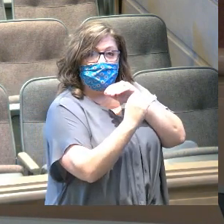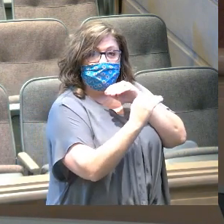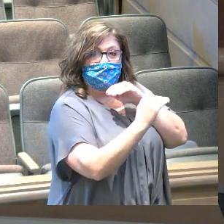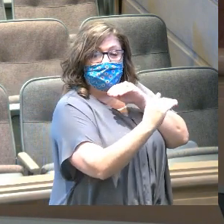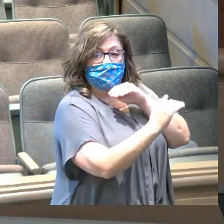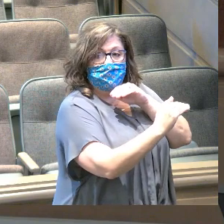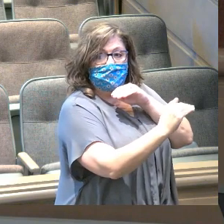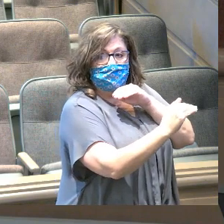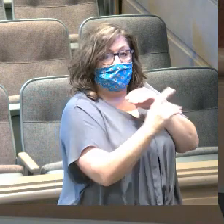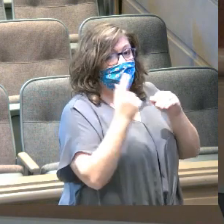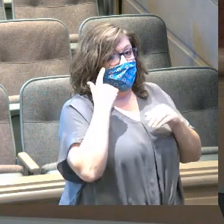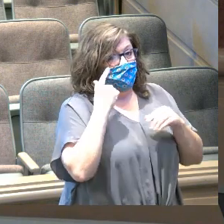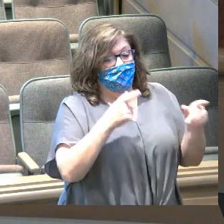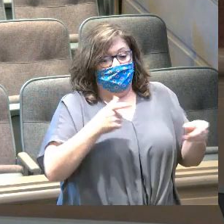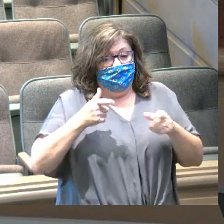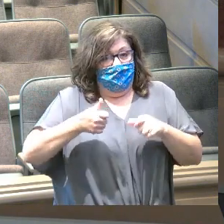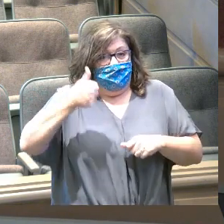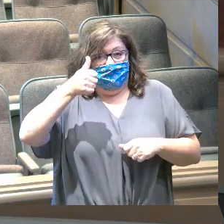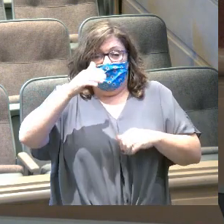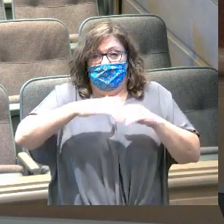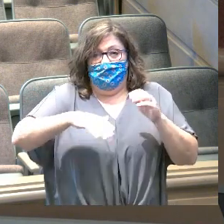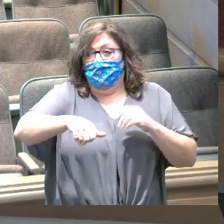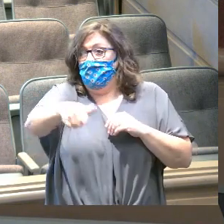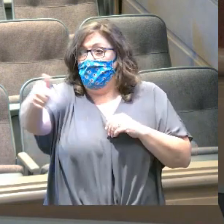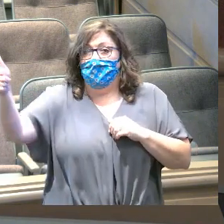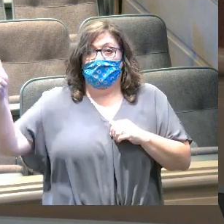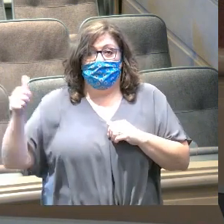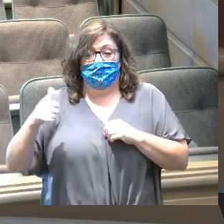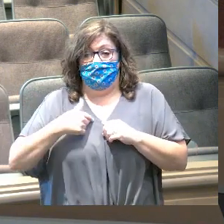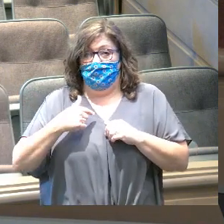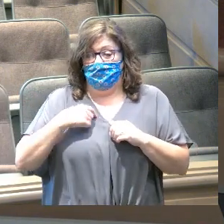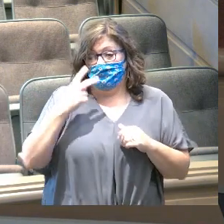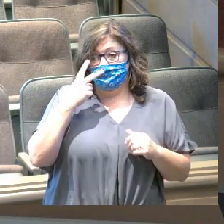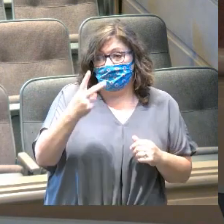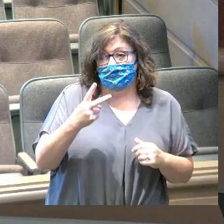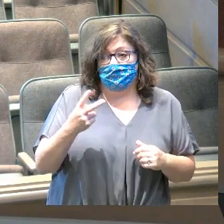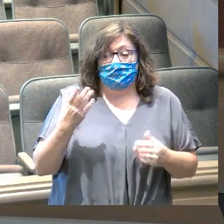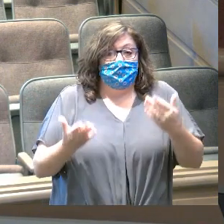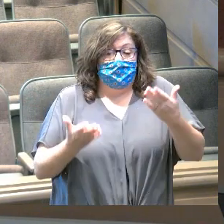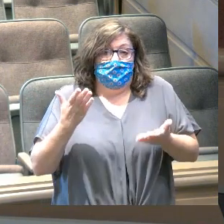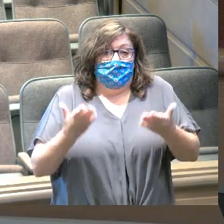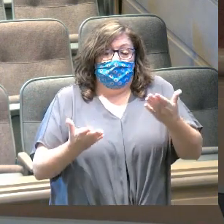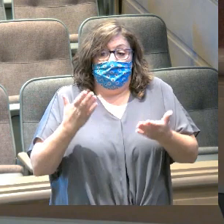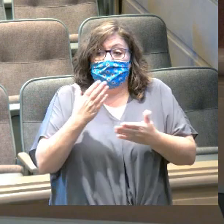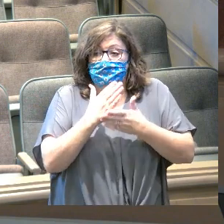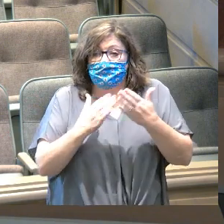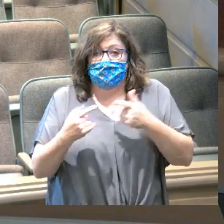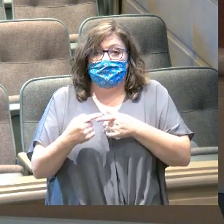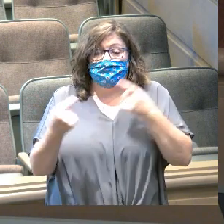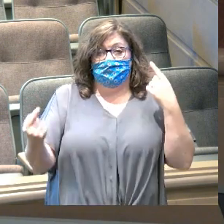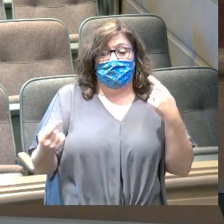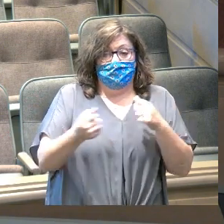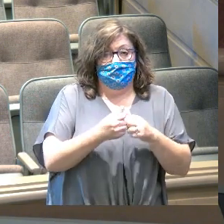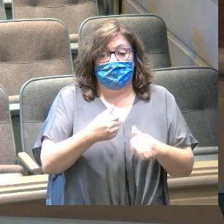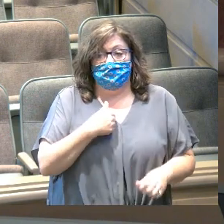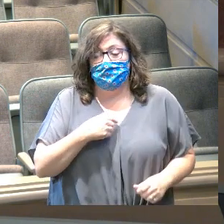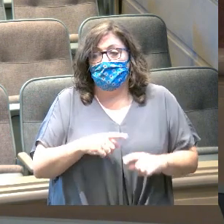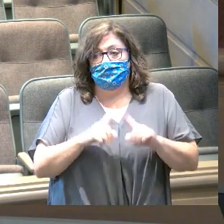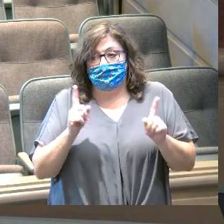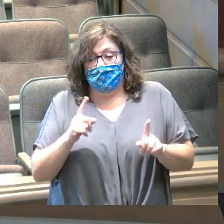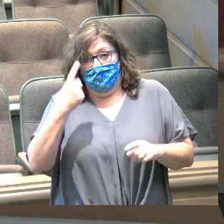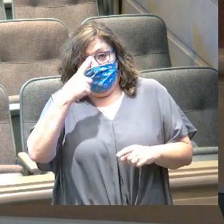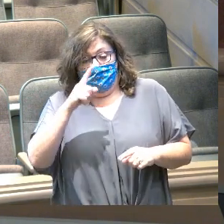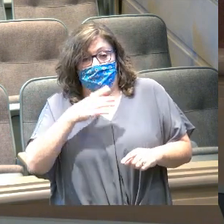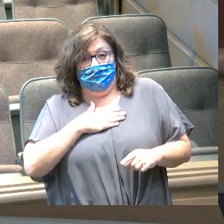I would say, than any other comparable community that I've seen. And maybe there's some folks that could disagree with those statistics, but at least from